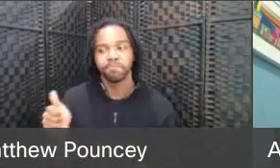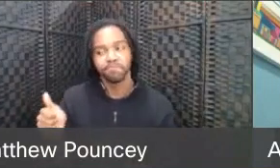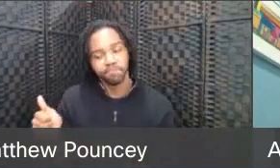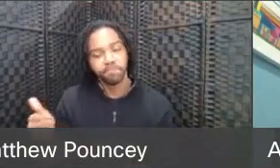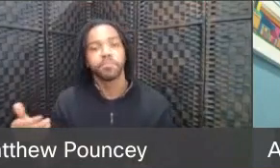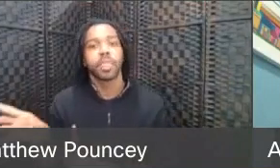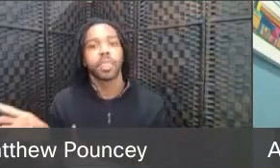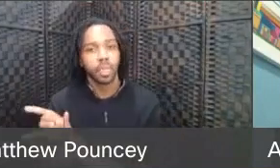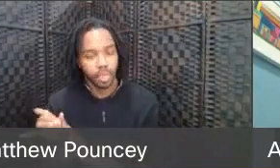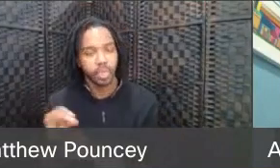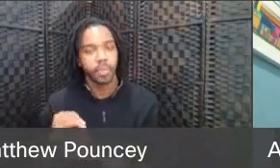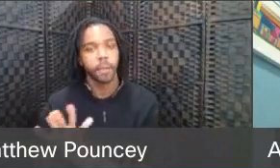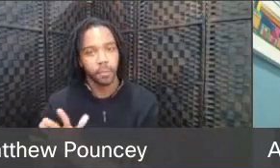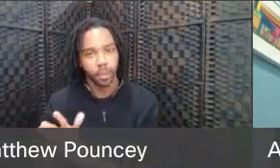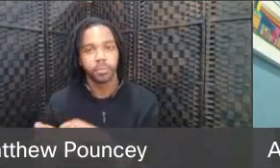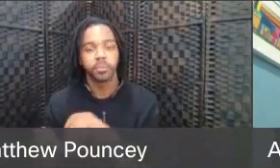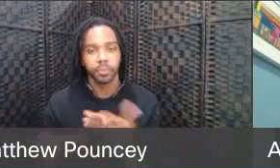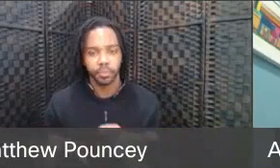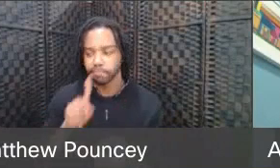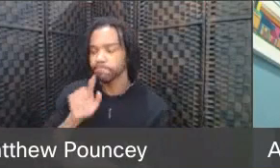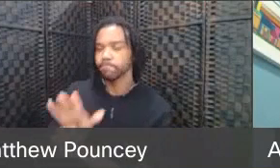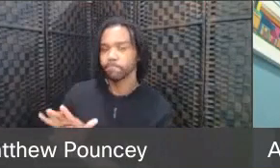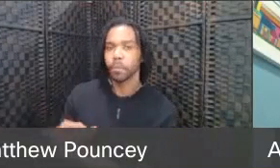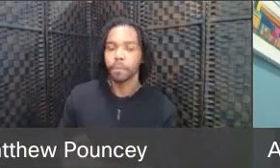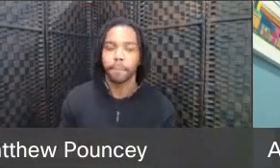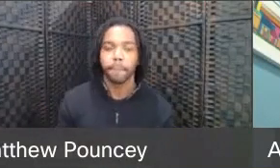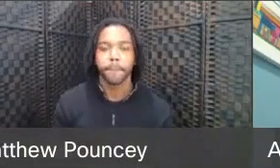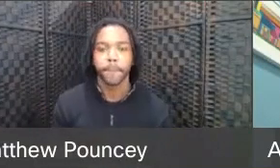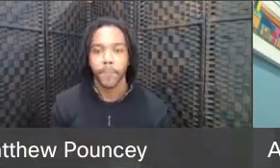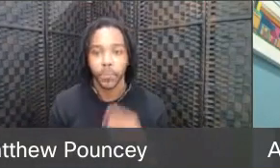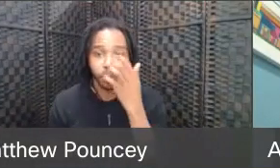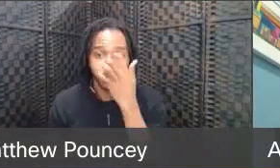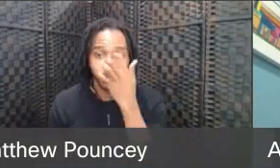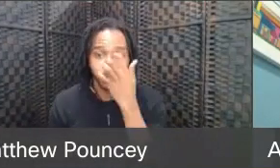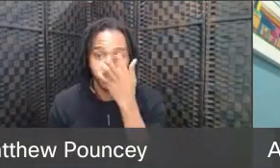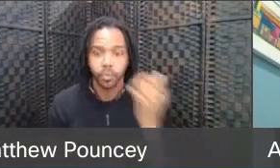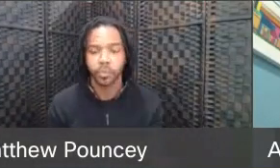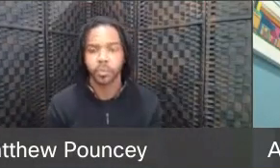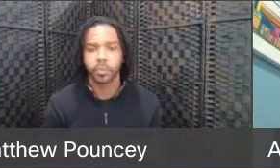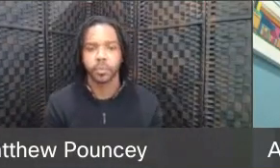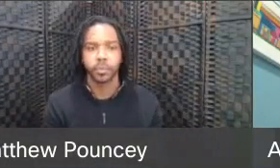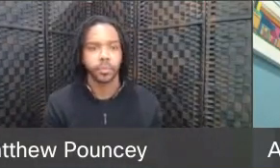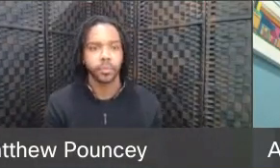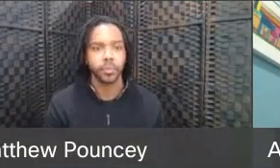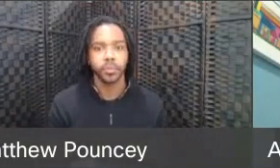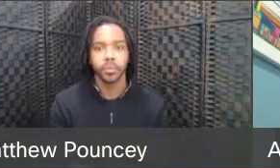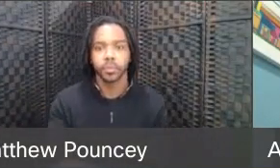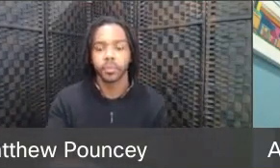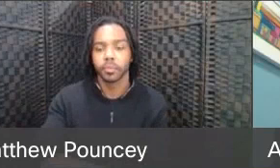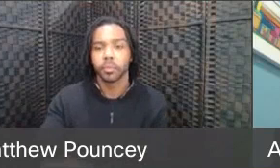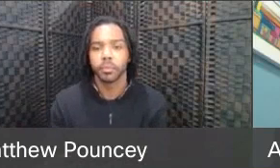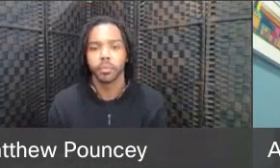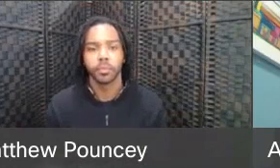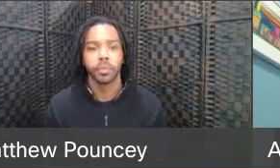who contracted COVID and have had a confirmed COVID death. So this month, as I said, the